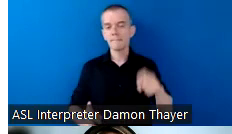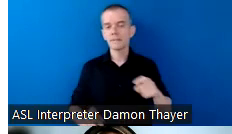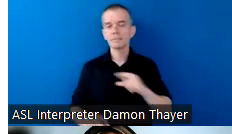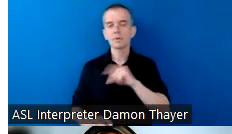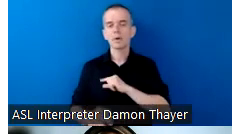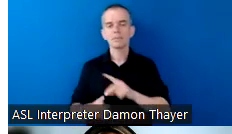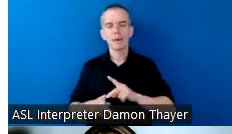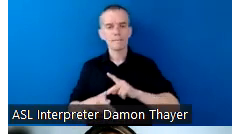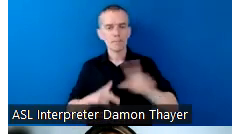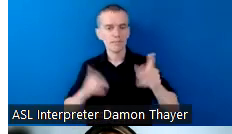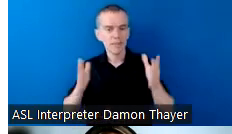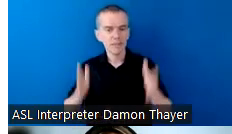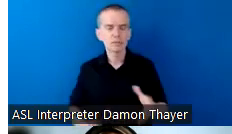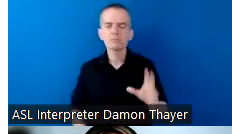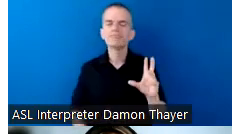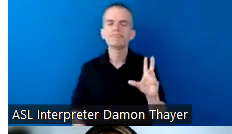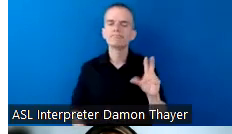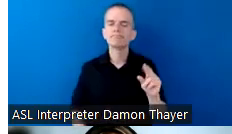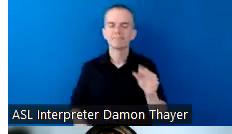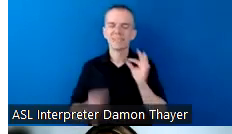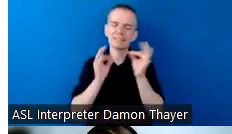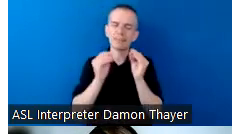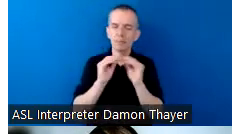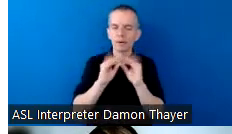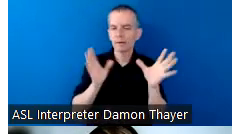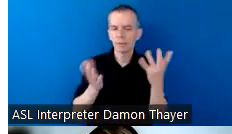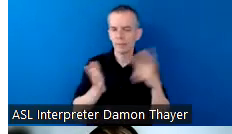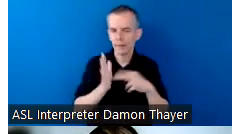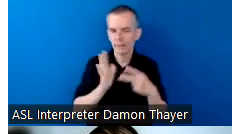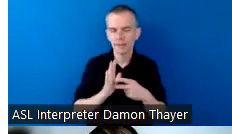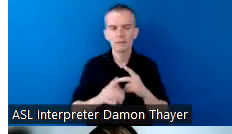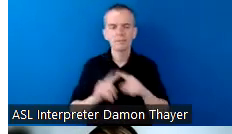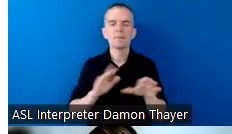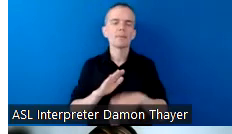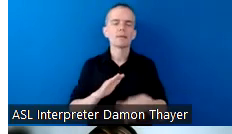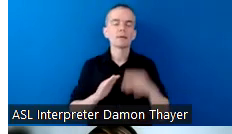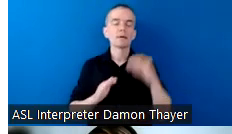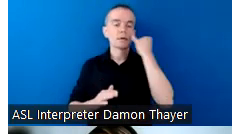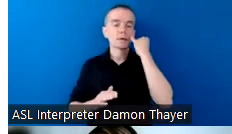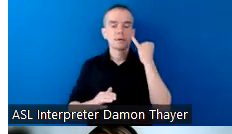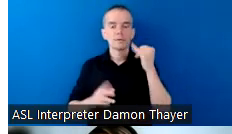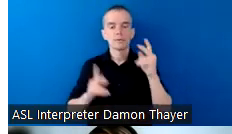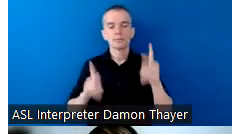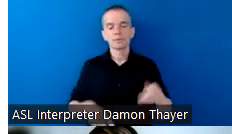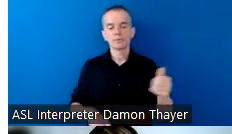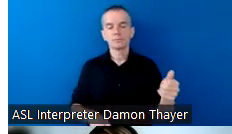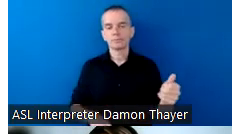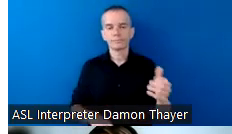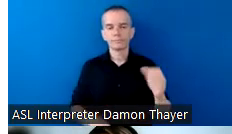qualified professional. And we'll go over a little bit more about what that means. But basically, you know, if somebody has substance abuse